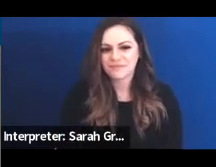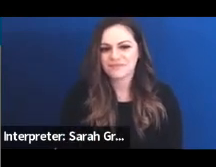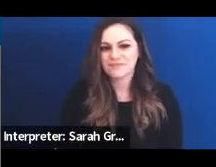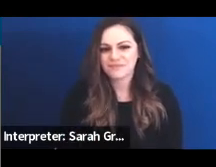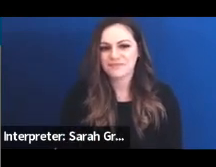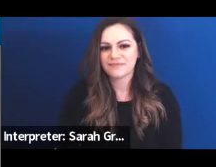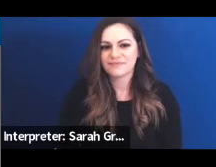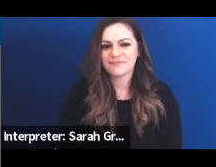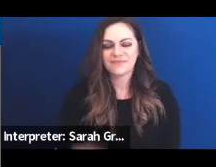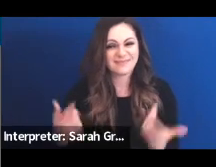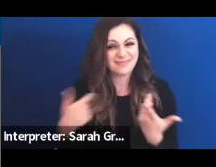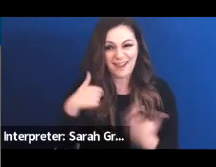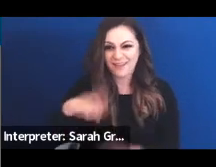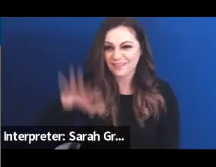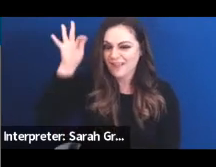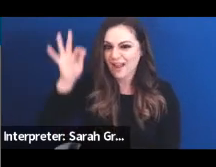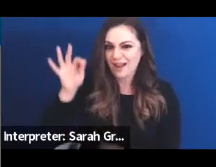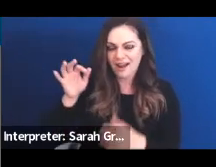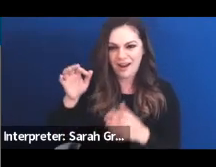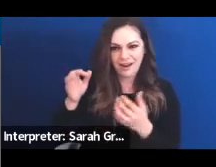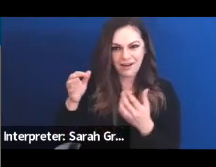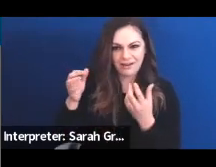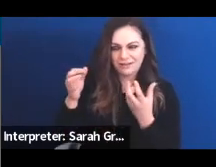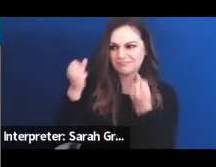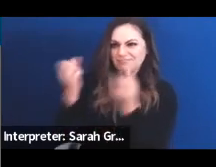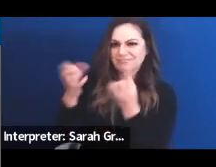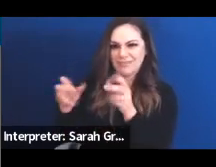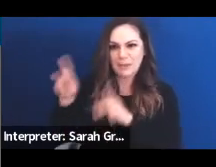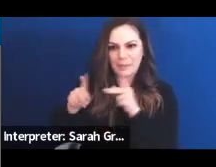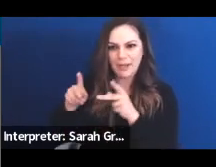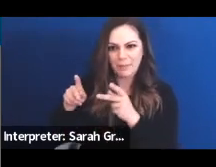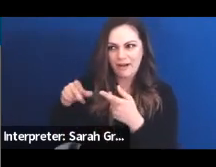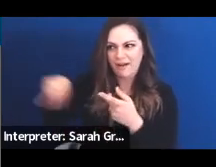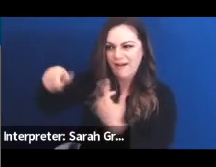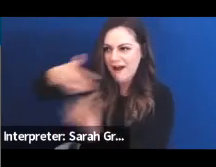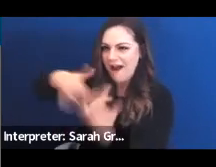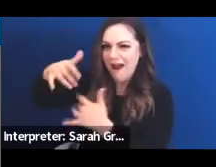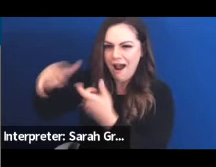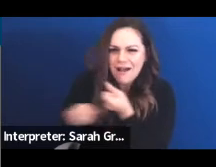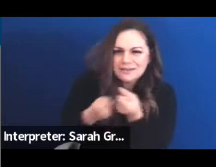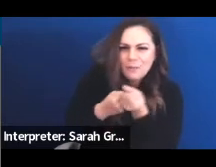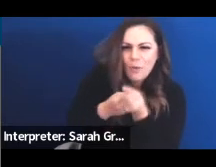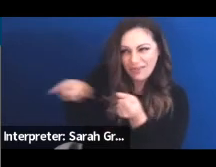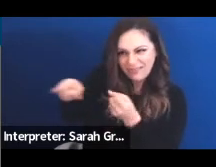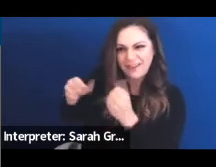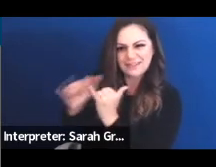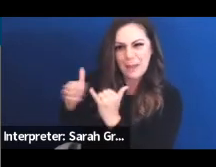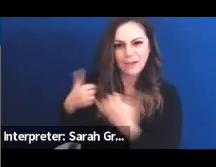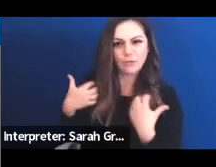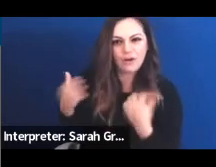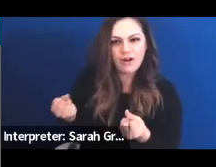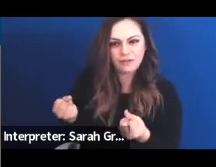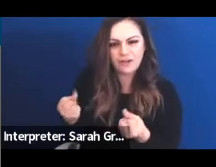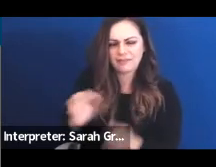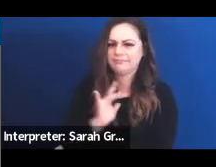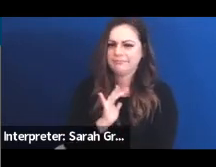fellowship of people that are also recovering here in Louisville. It was so important for me to find a